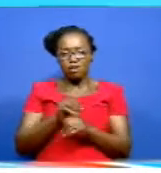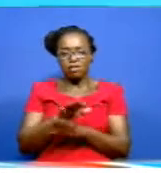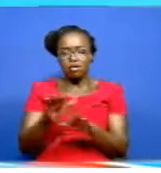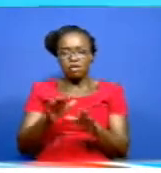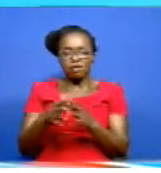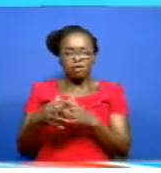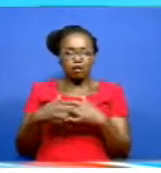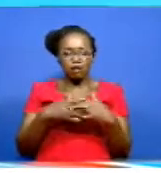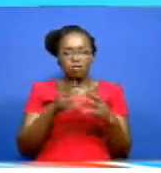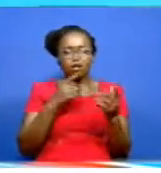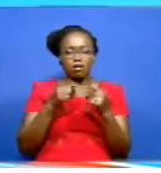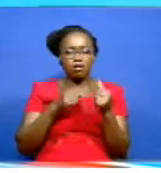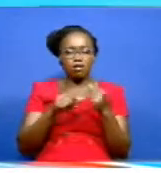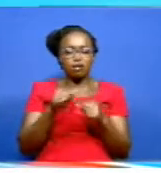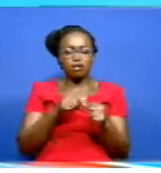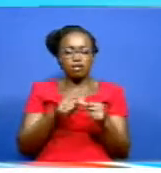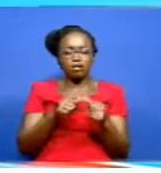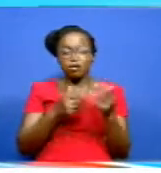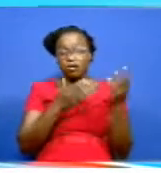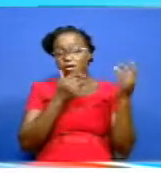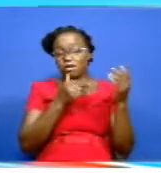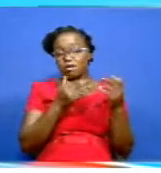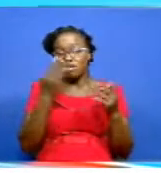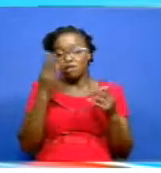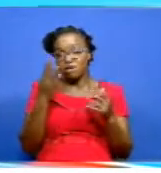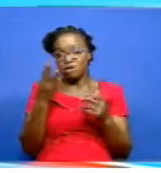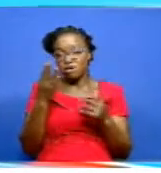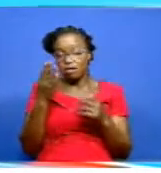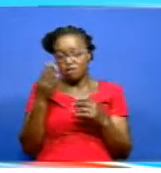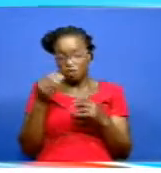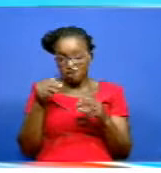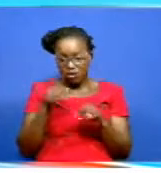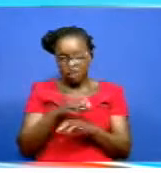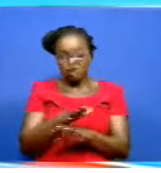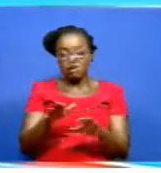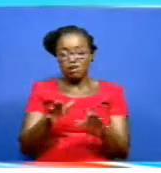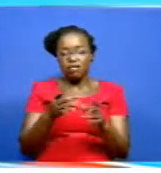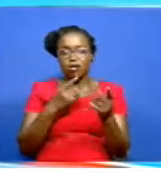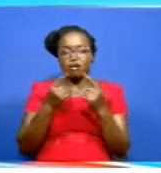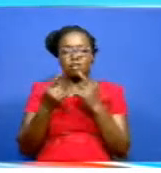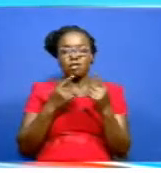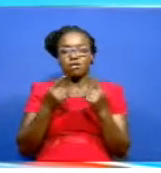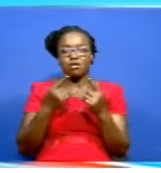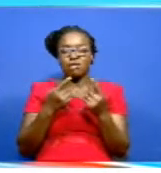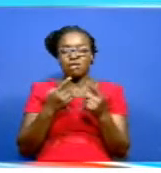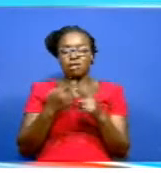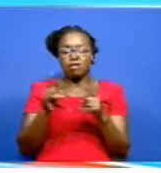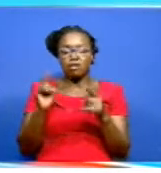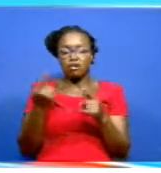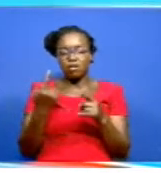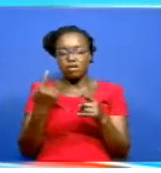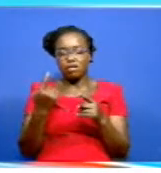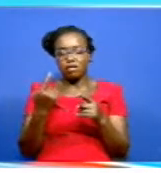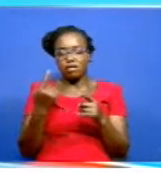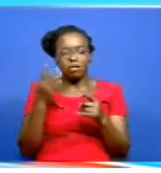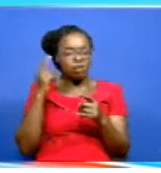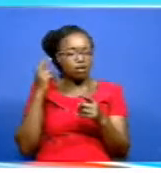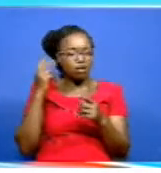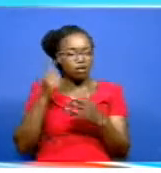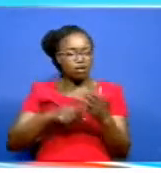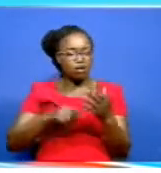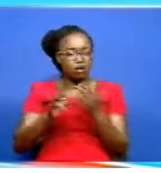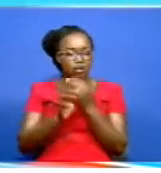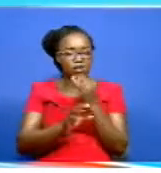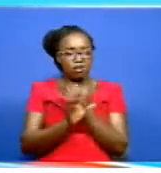America, they're talking about anticipation of a fourth wave, but we will talk about that. Let's first of all hear why some countries have